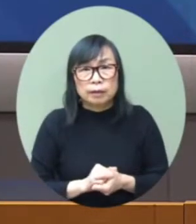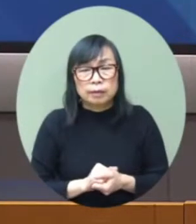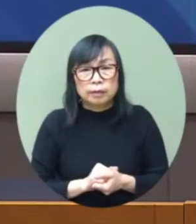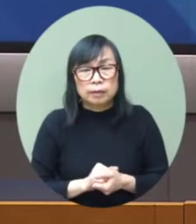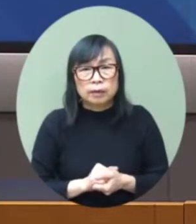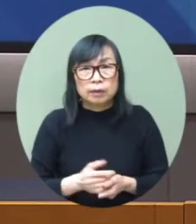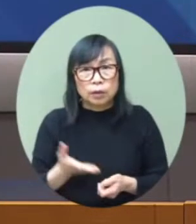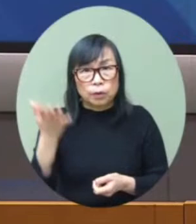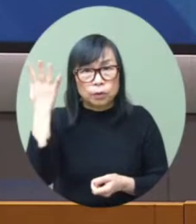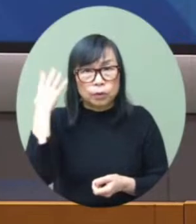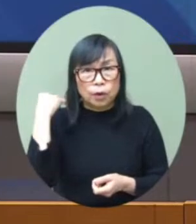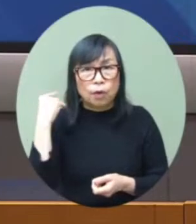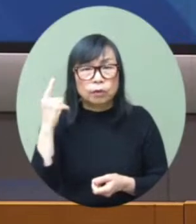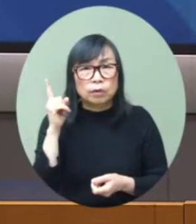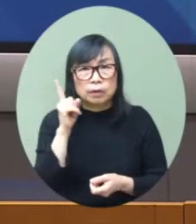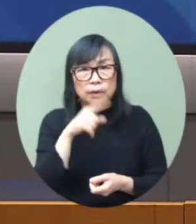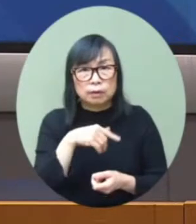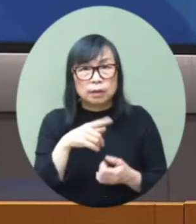in